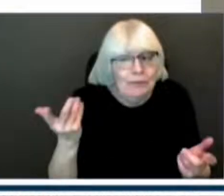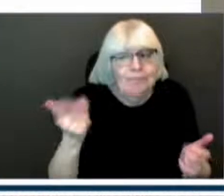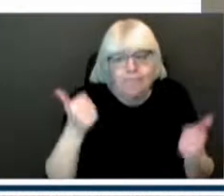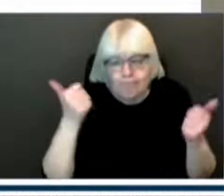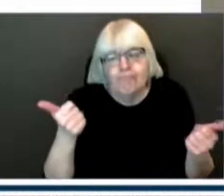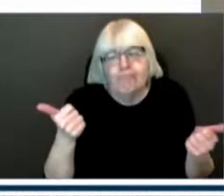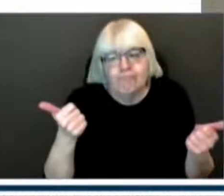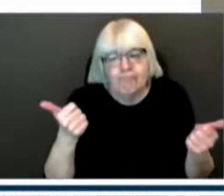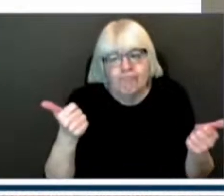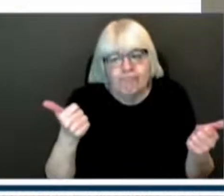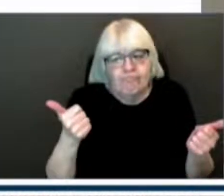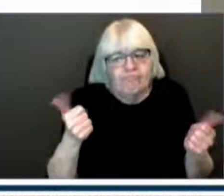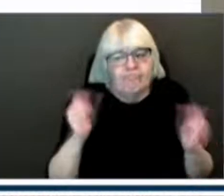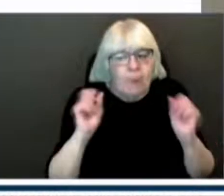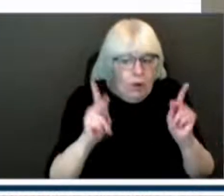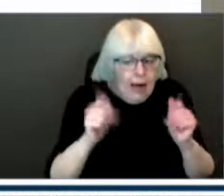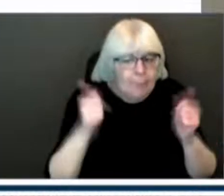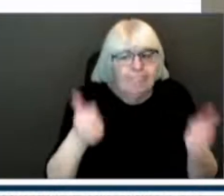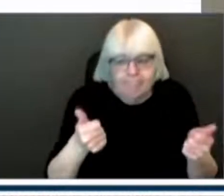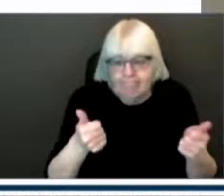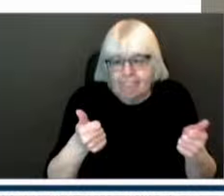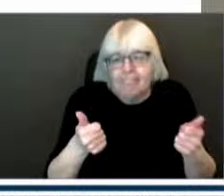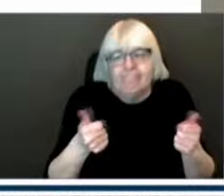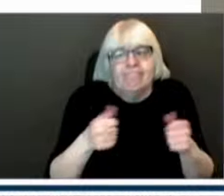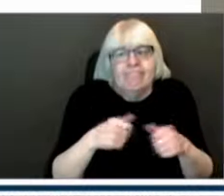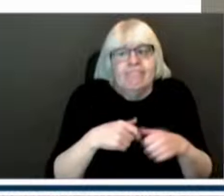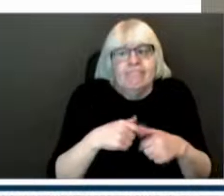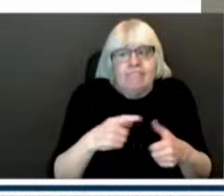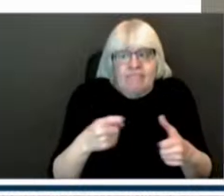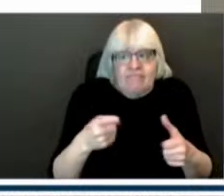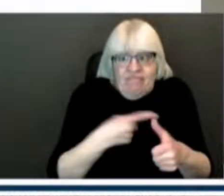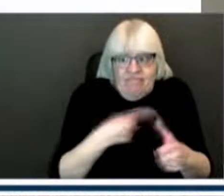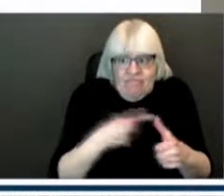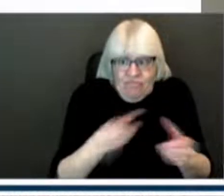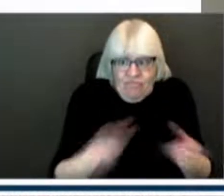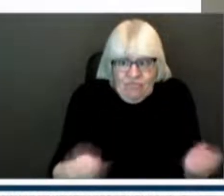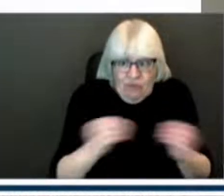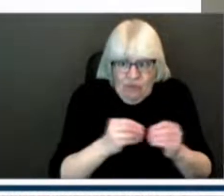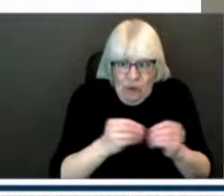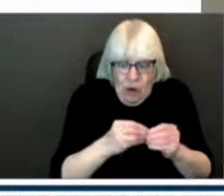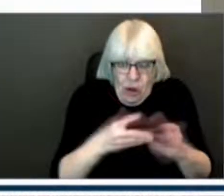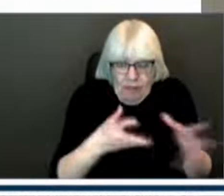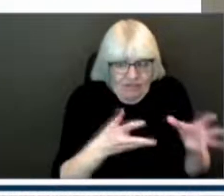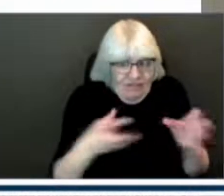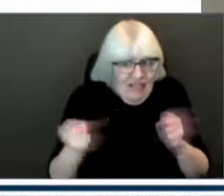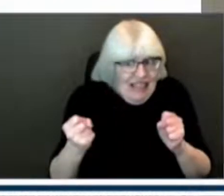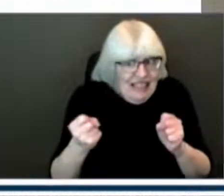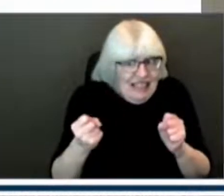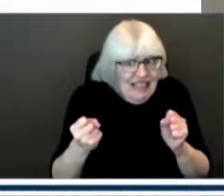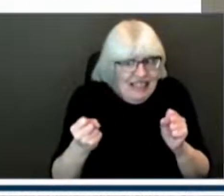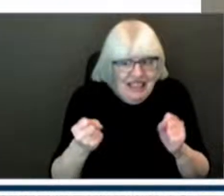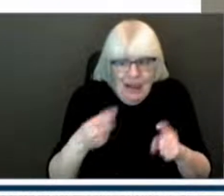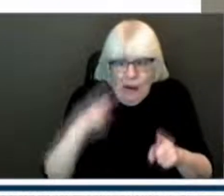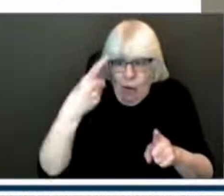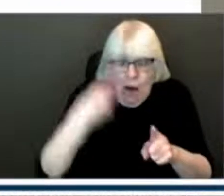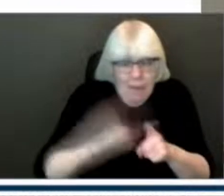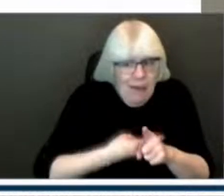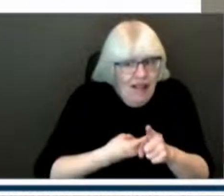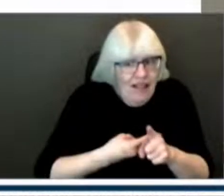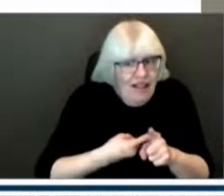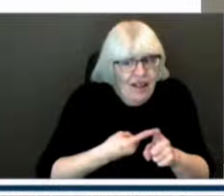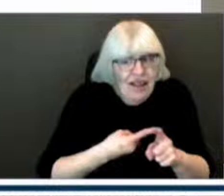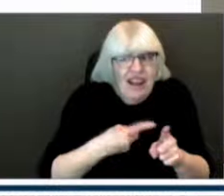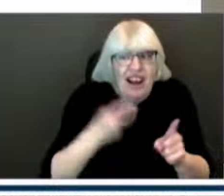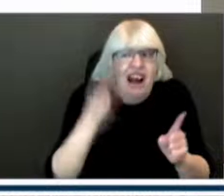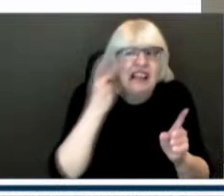at those. And if we can go a little faster, we'll look at that. But we also are very cognizant of that this needs to